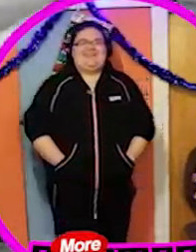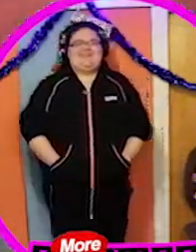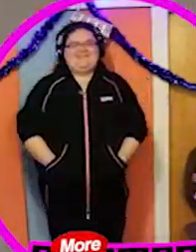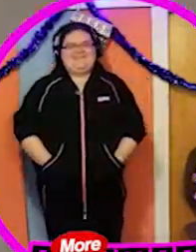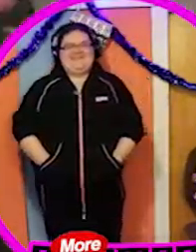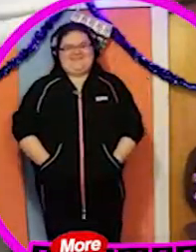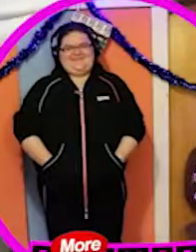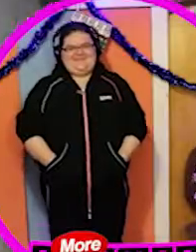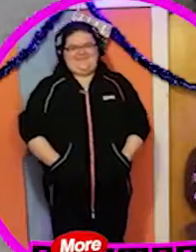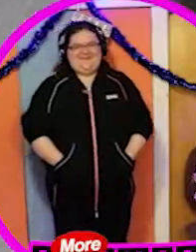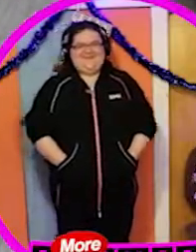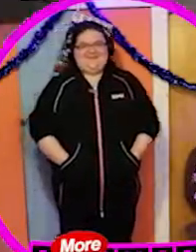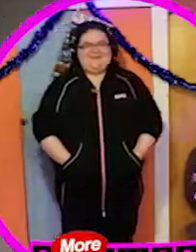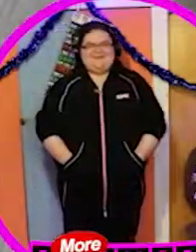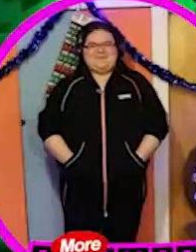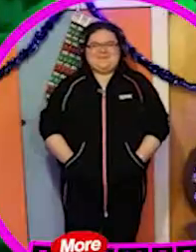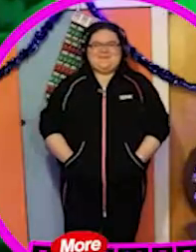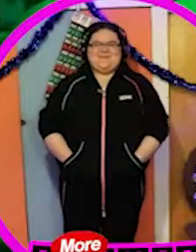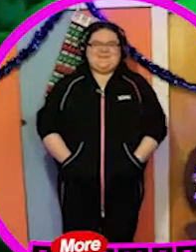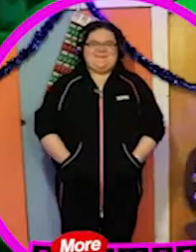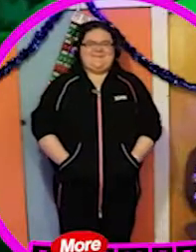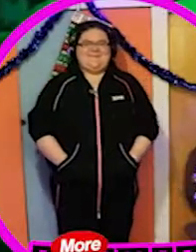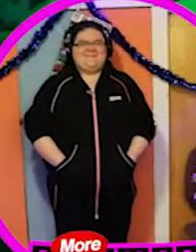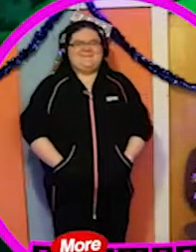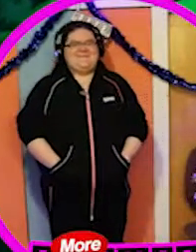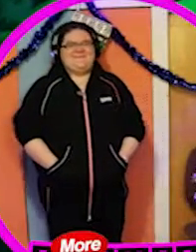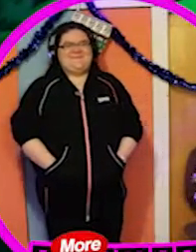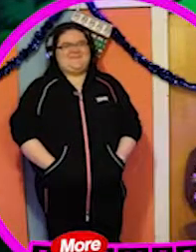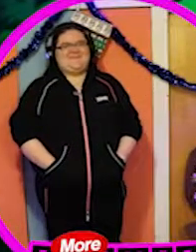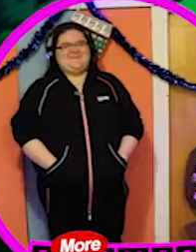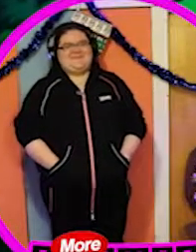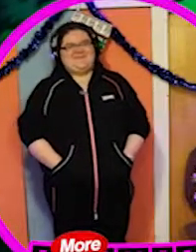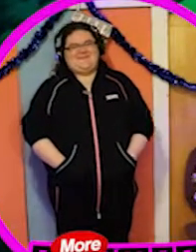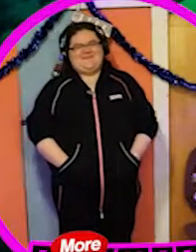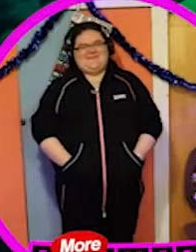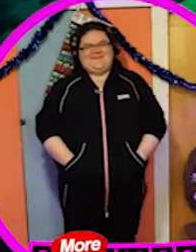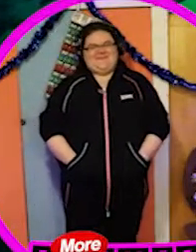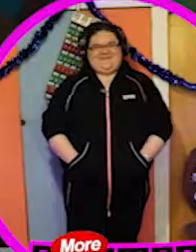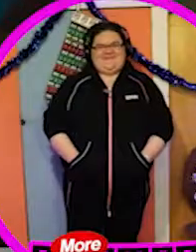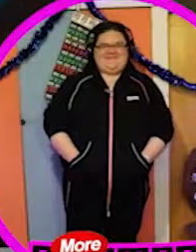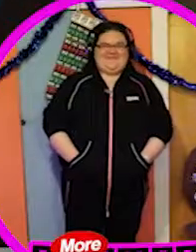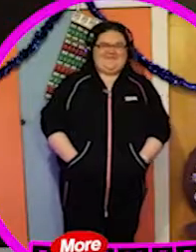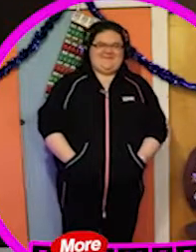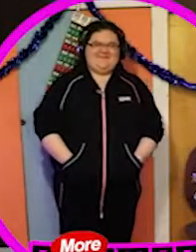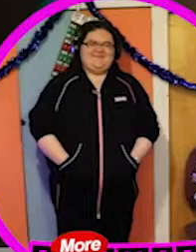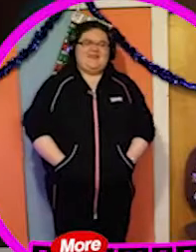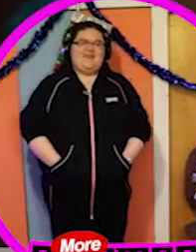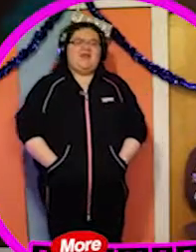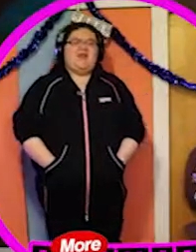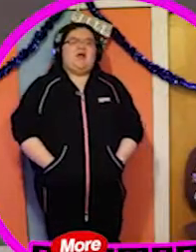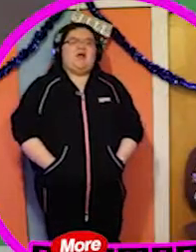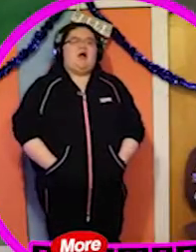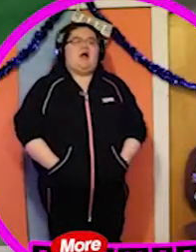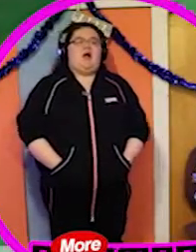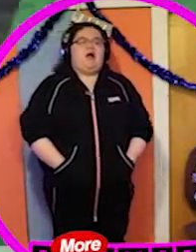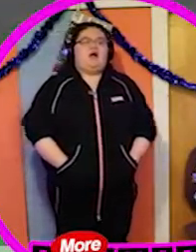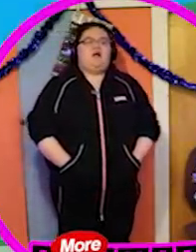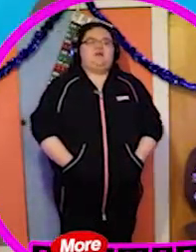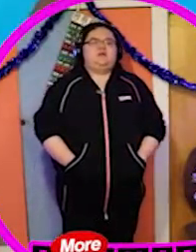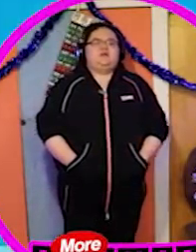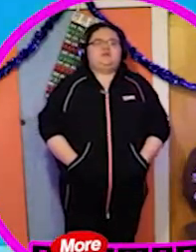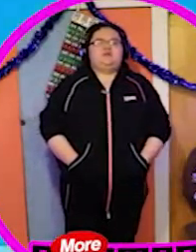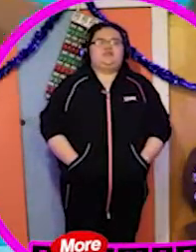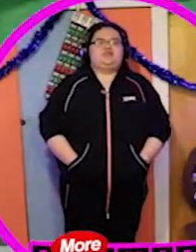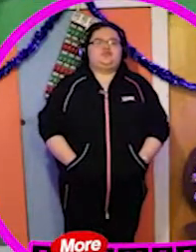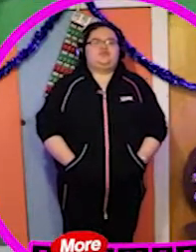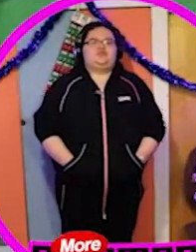died. I had 45 health. I was getting shot and chased. Fucking hell. How'd you do this? Hide and seek. Ow. So some people get